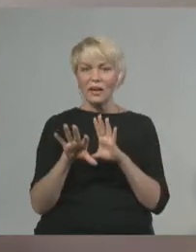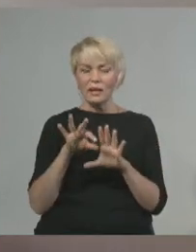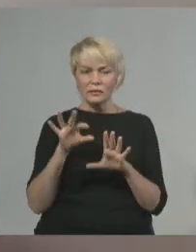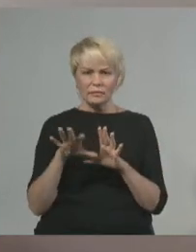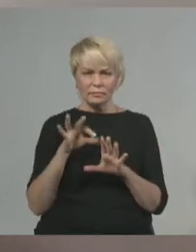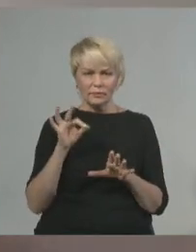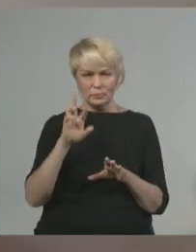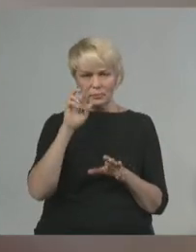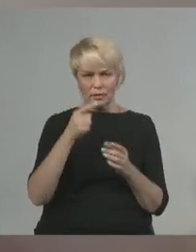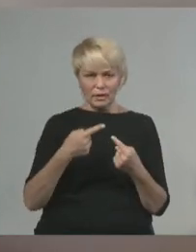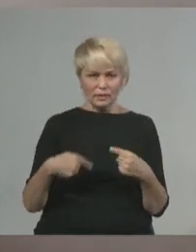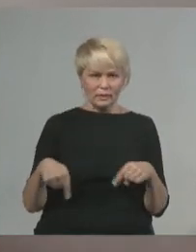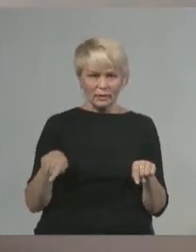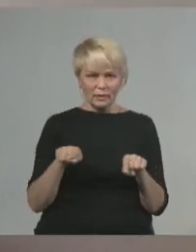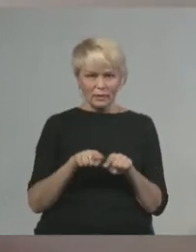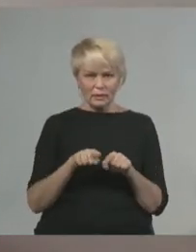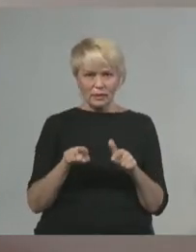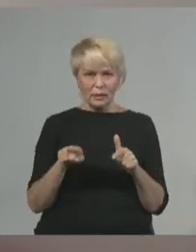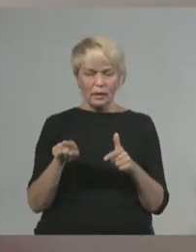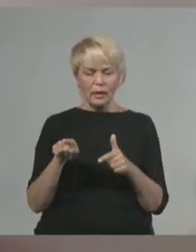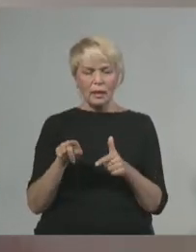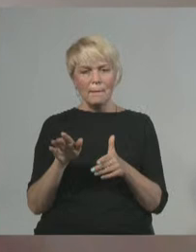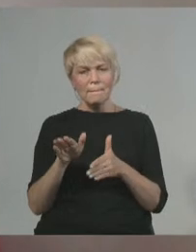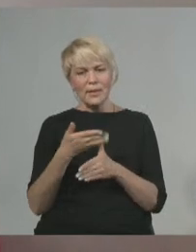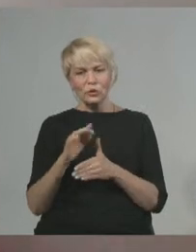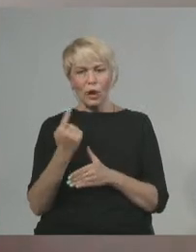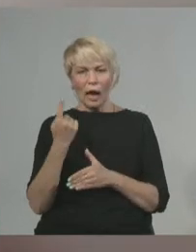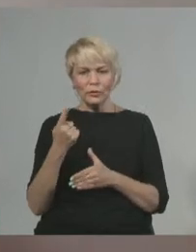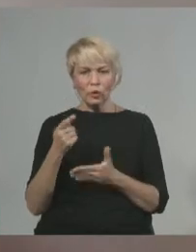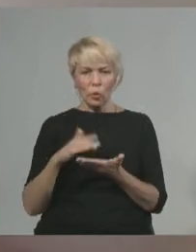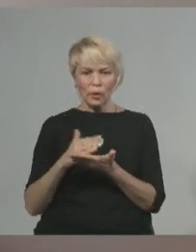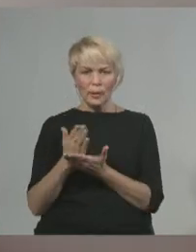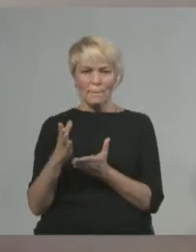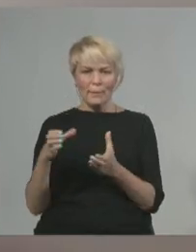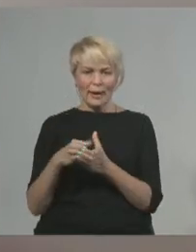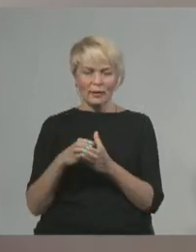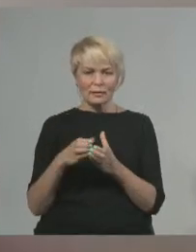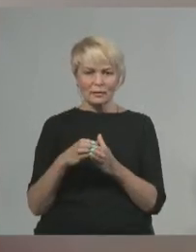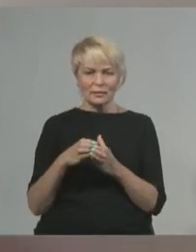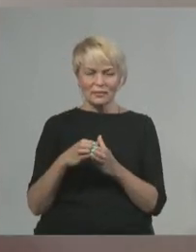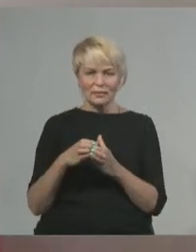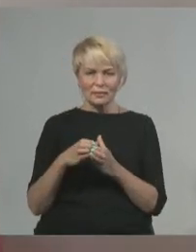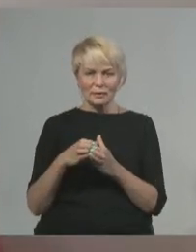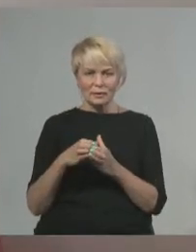there is no you know you're you're not choosing one party